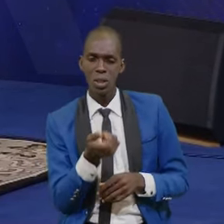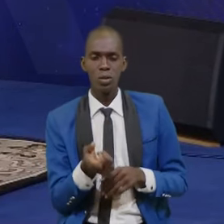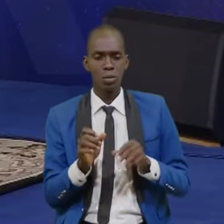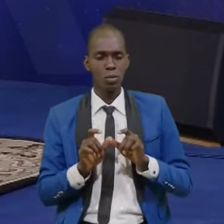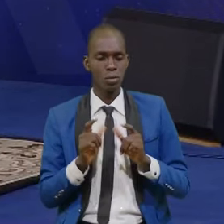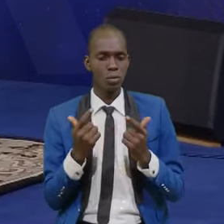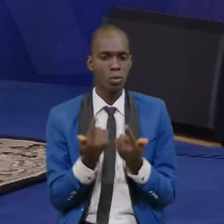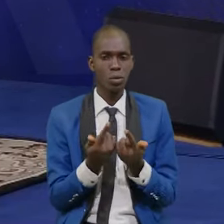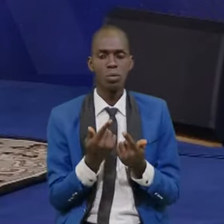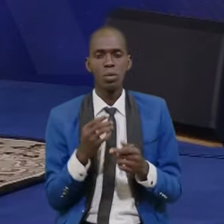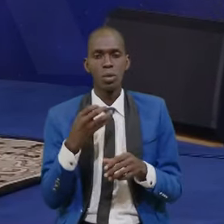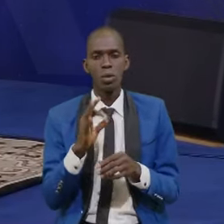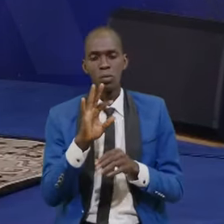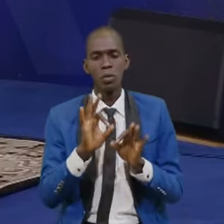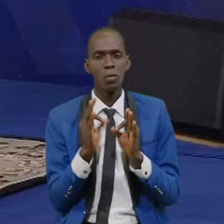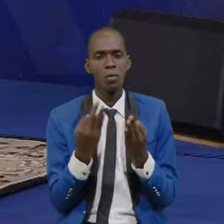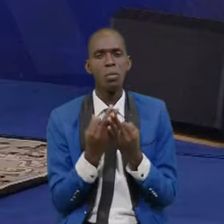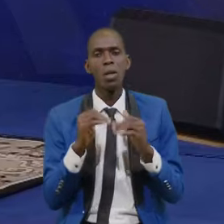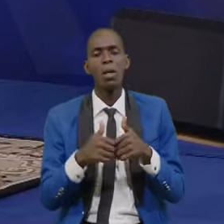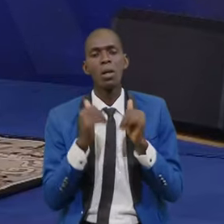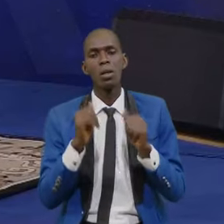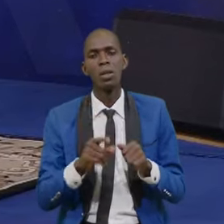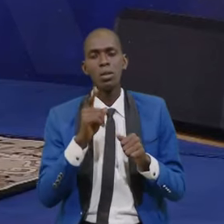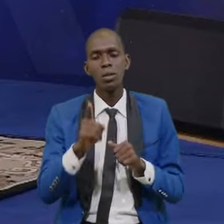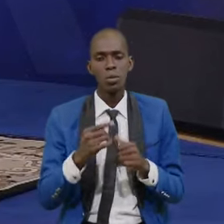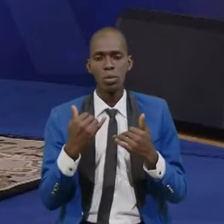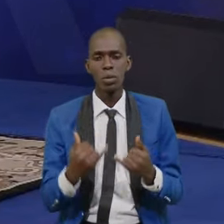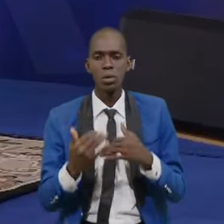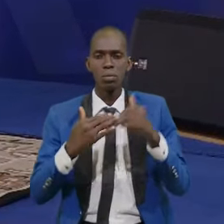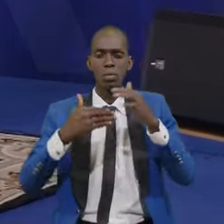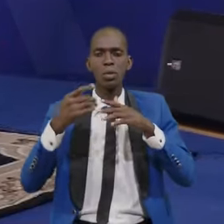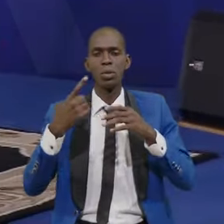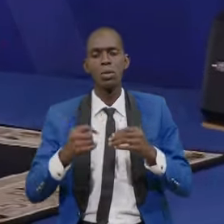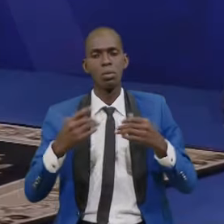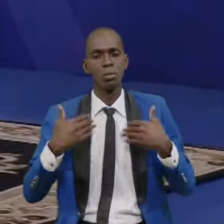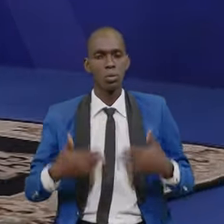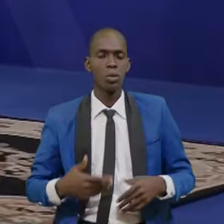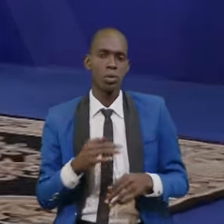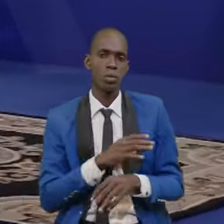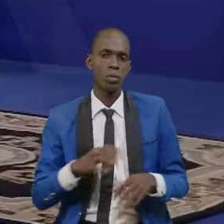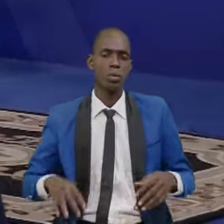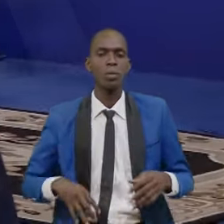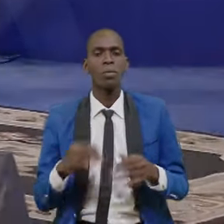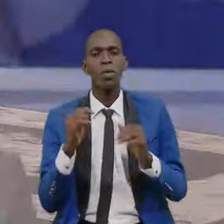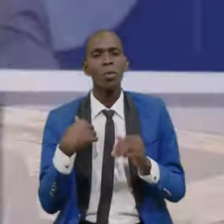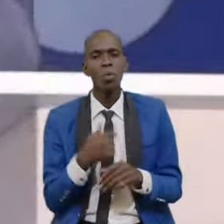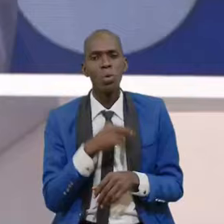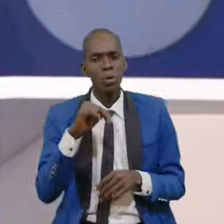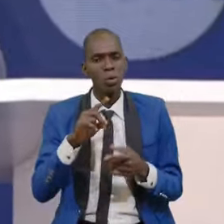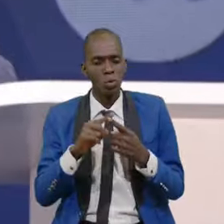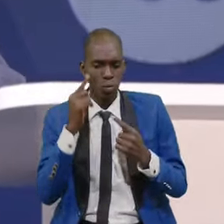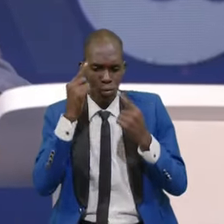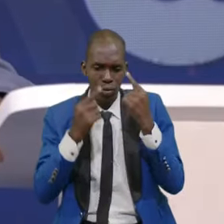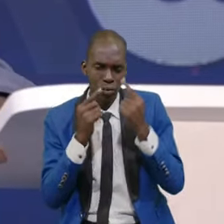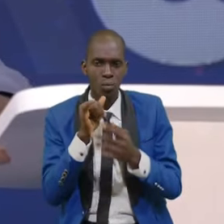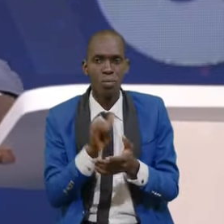family around you, how can you edify the body of Christ? We need to take all that into consideration, that if